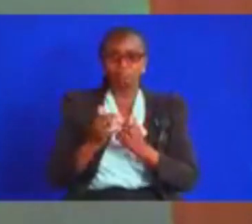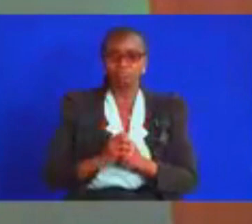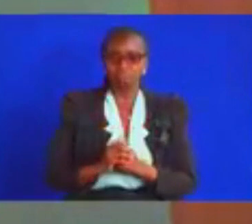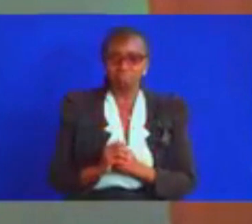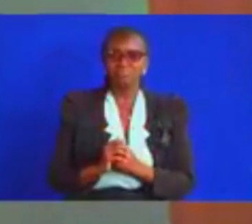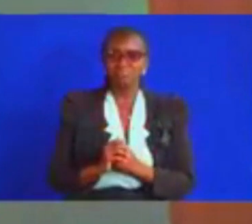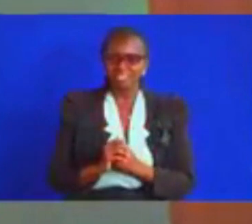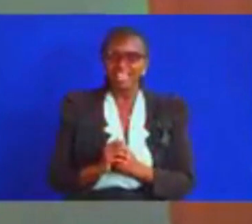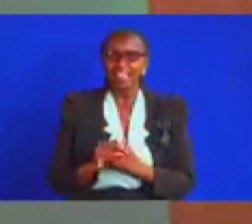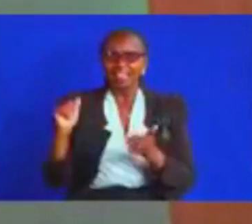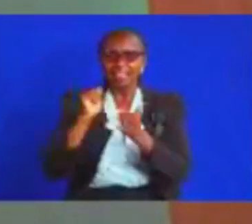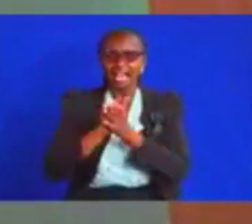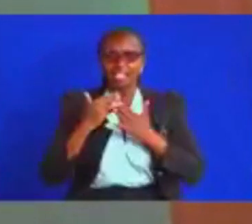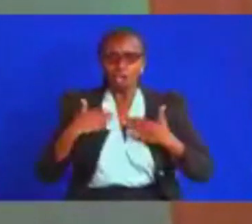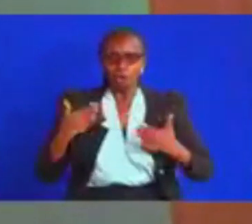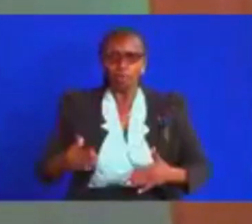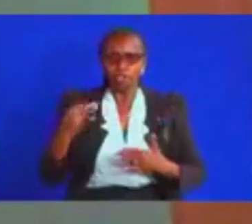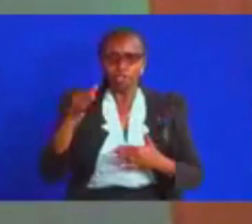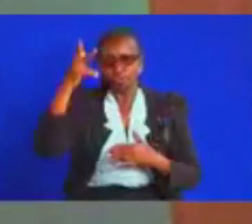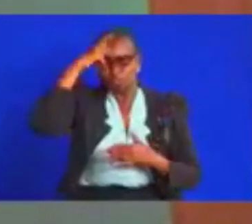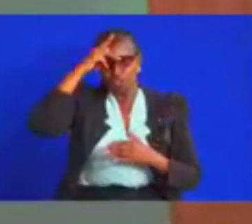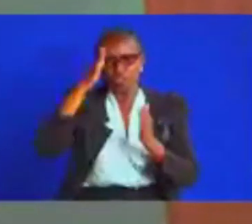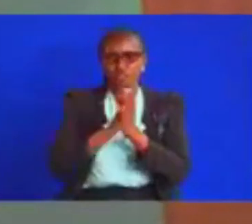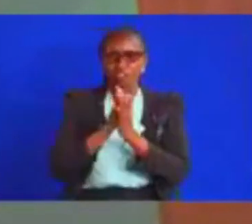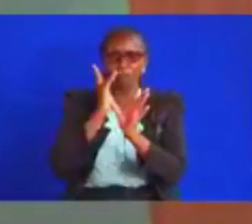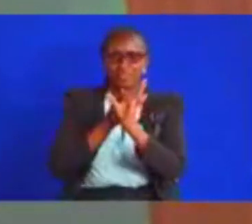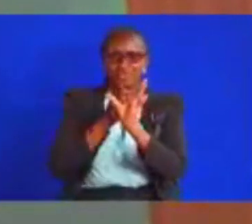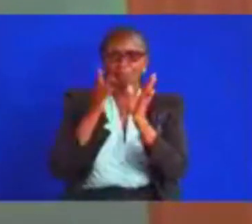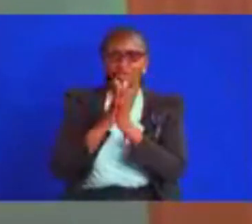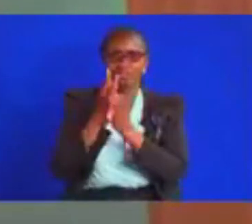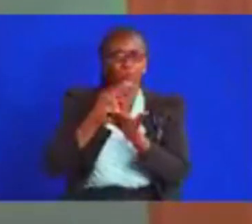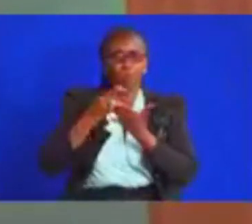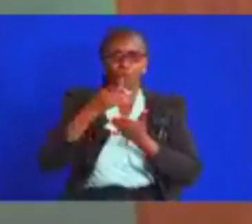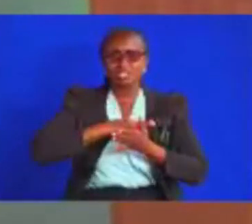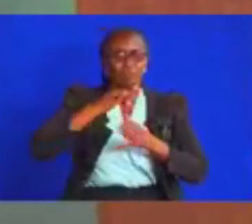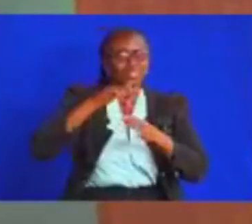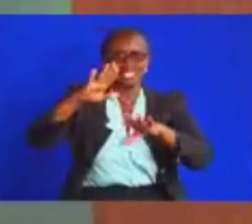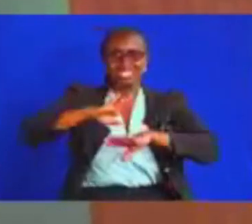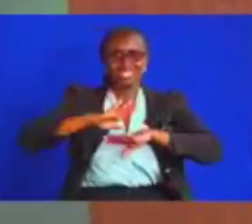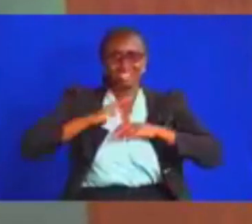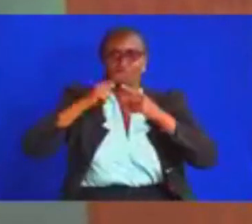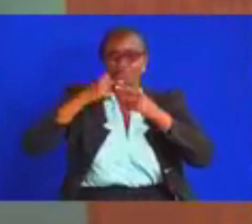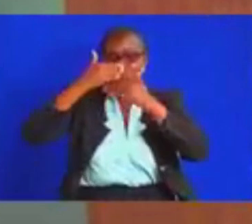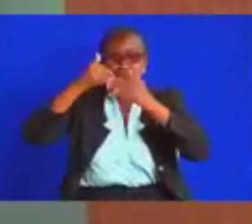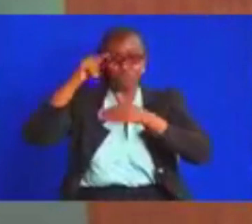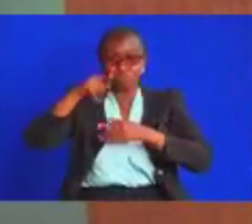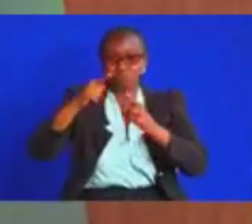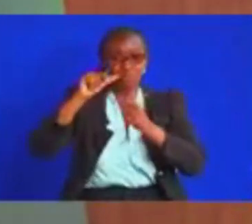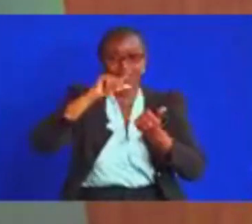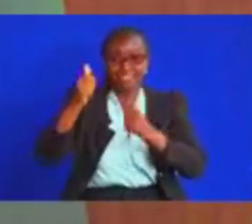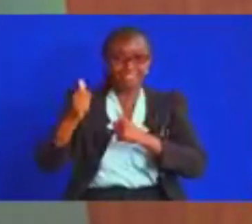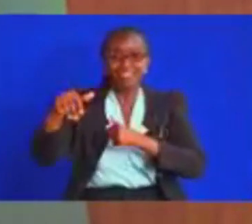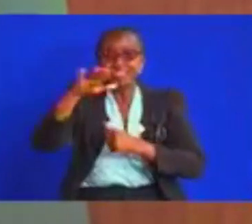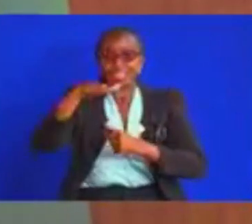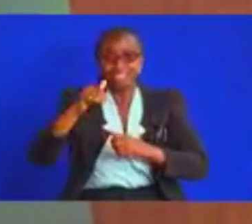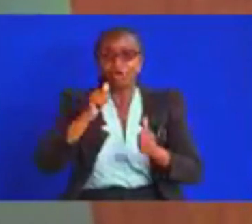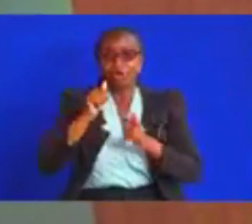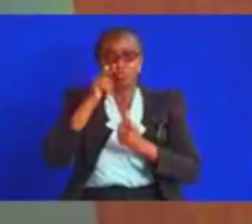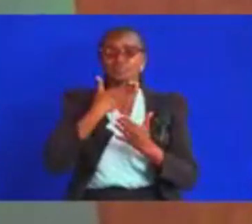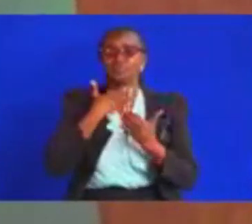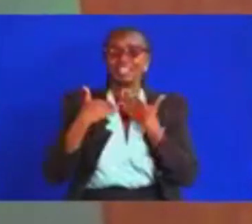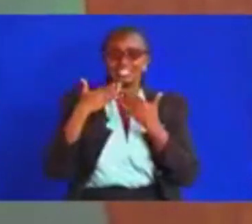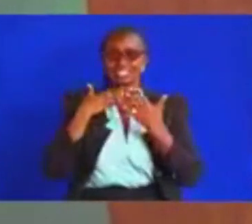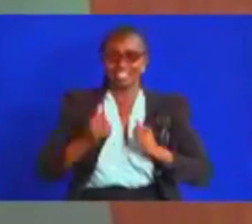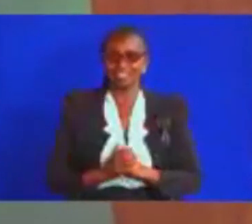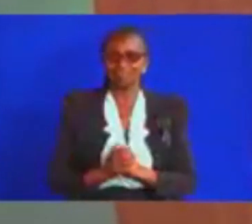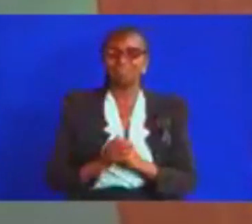That body of knowledge in partnership with the Holy Spirit is sufficient to build you to any stature that you desire.